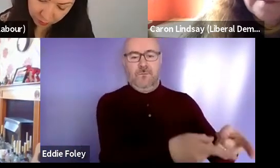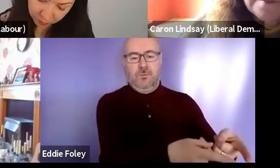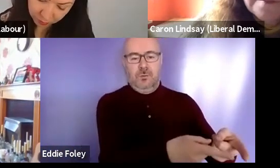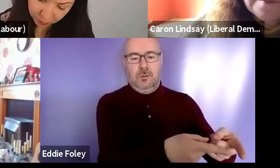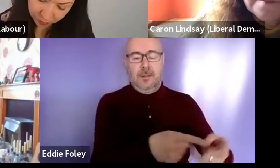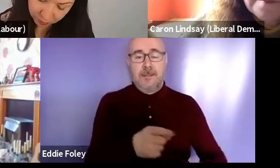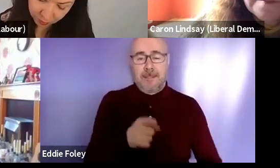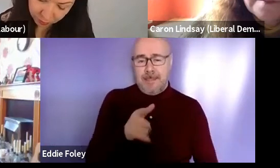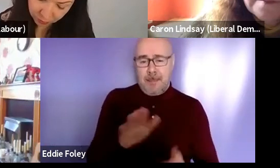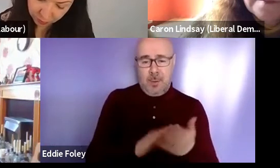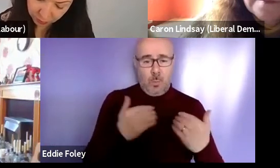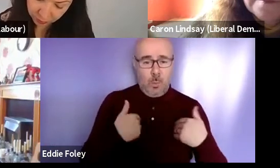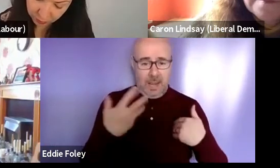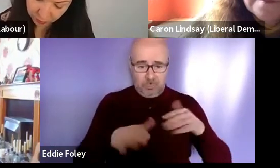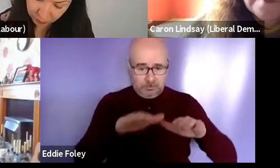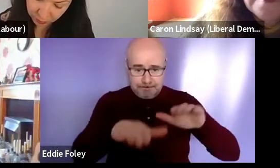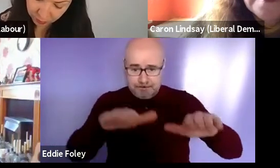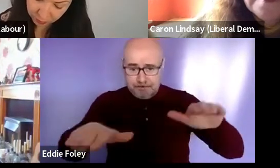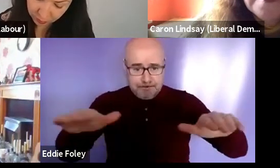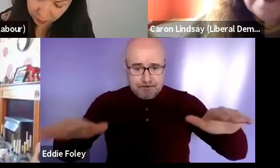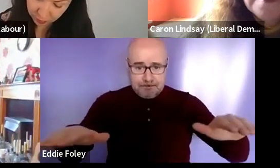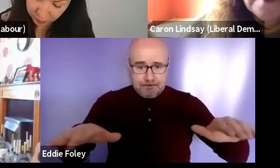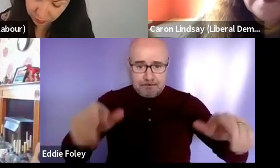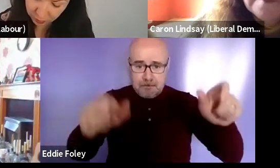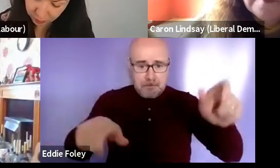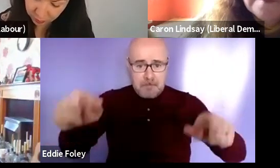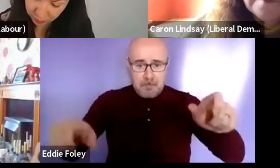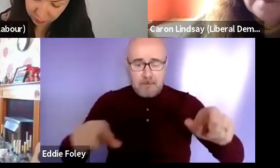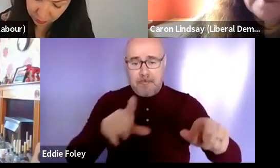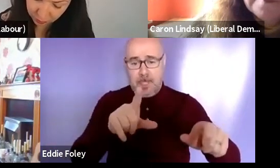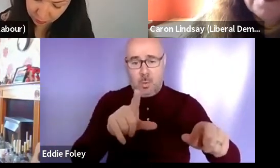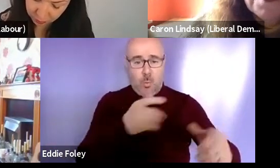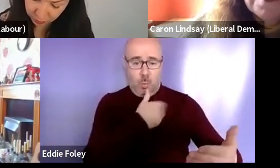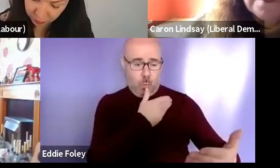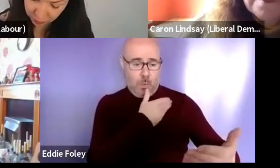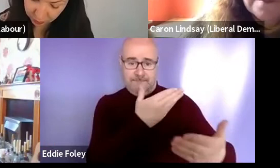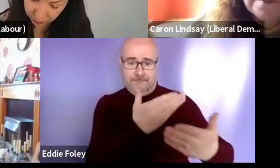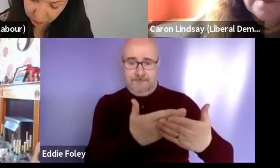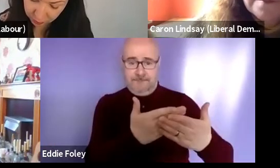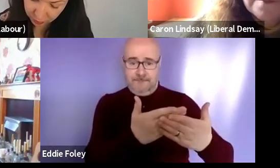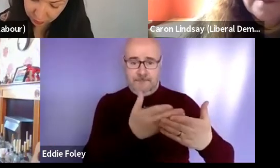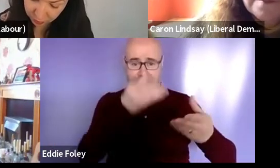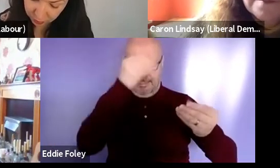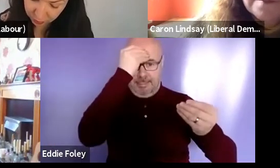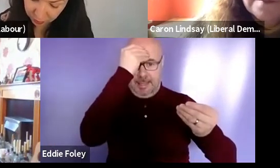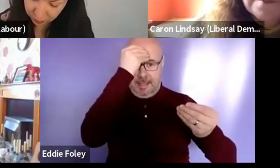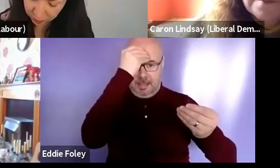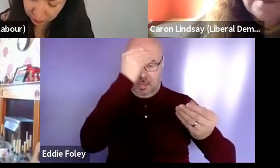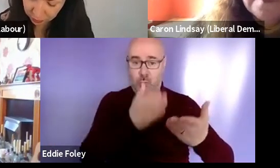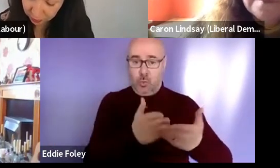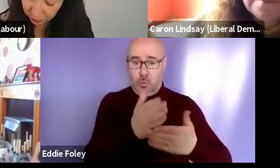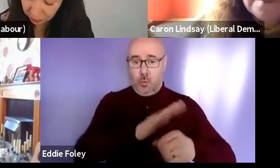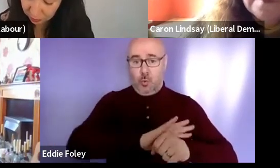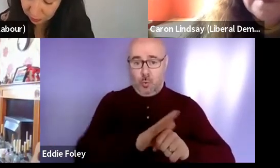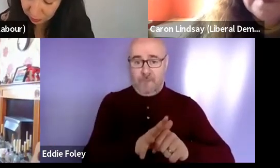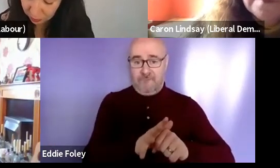directly. Now, surely, if COVID has taught us one thing, it's that we can communicate differently. I mean, look at the number of people